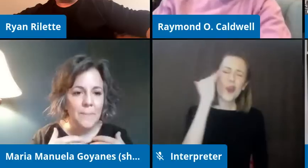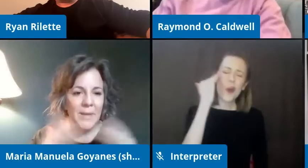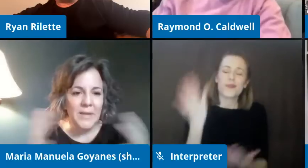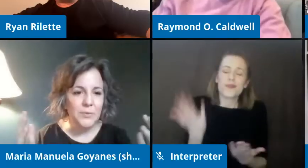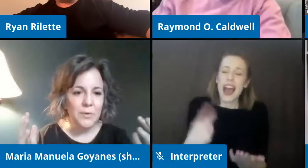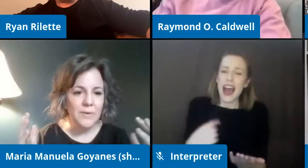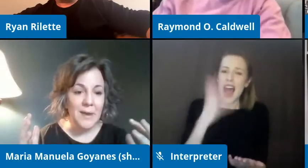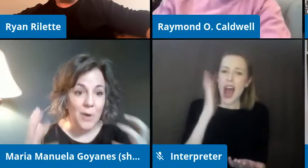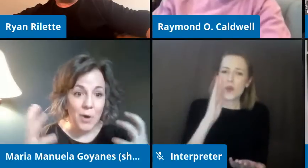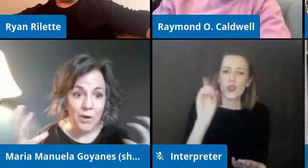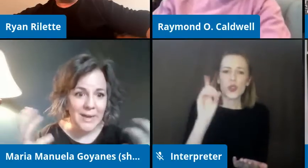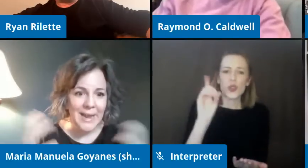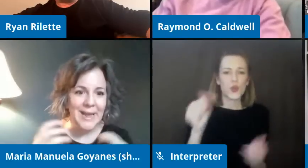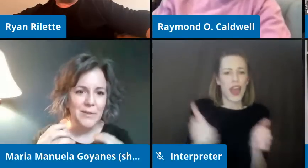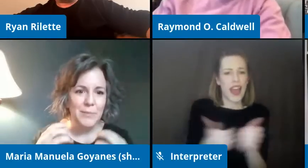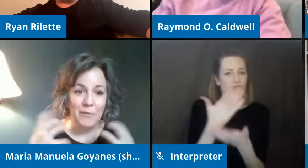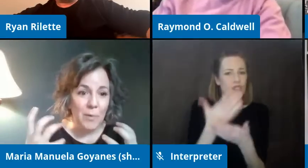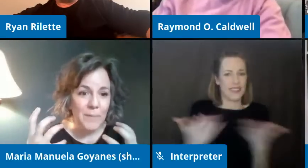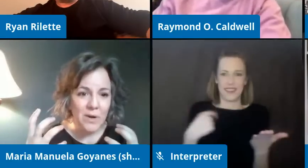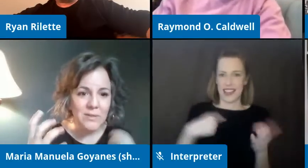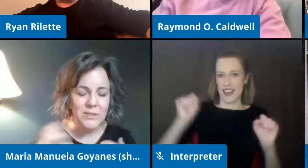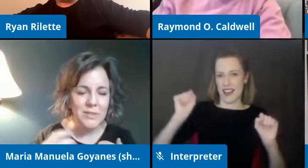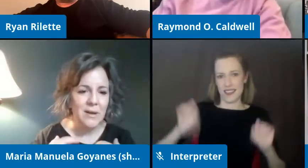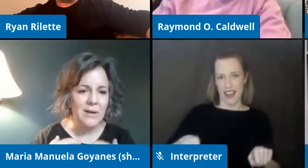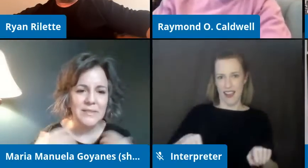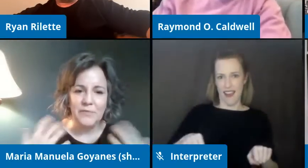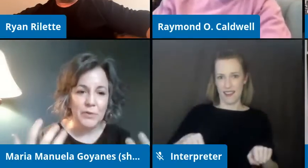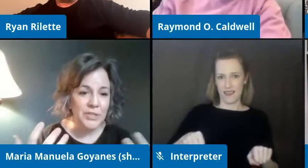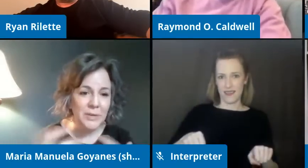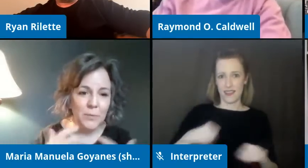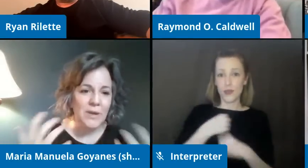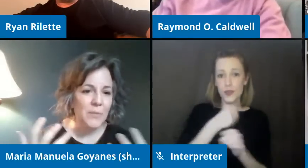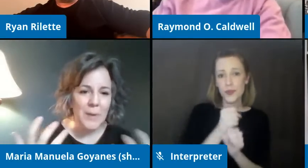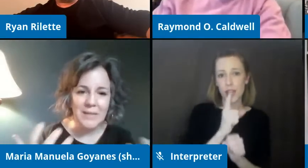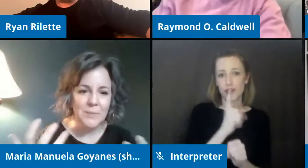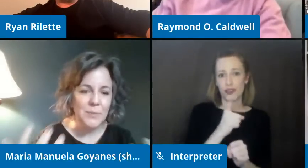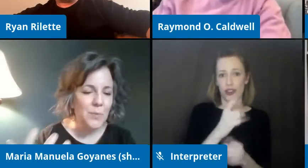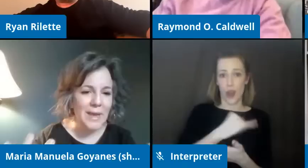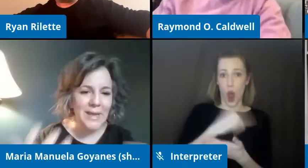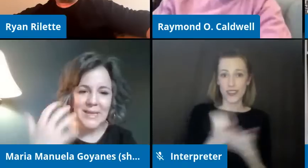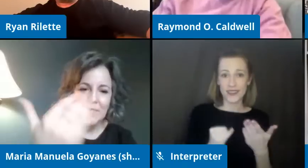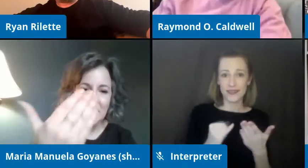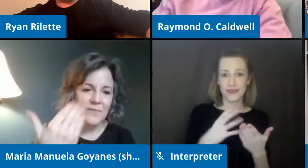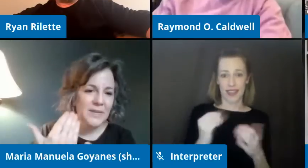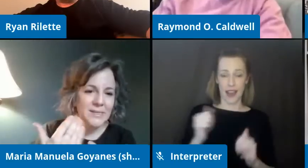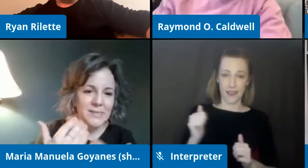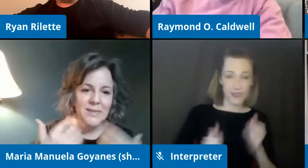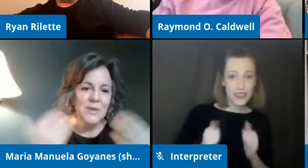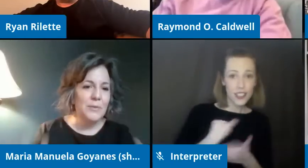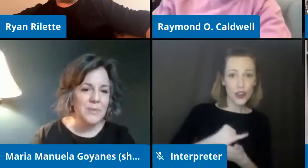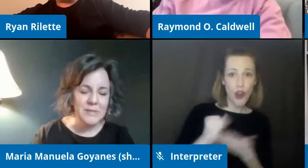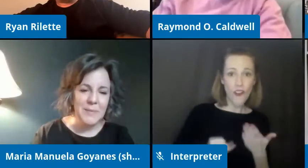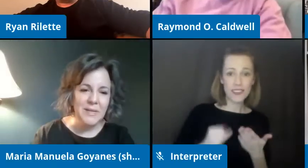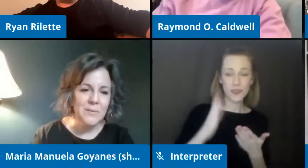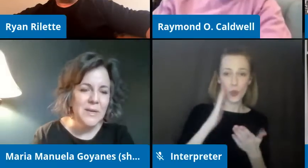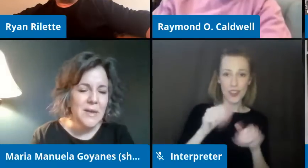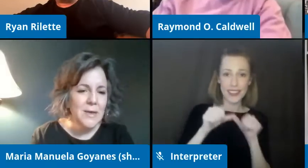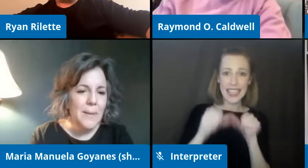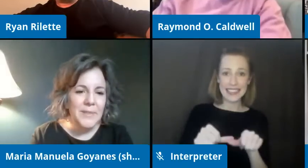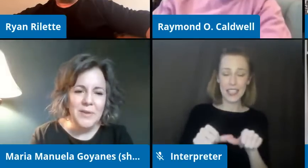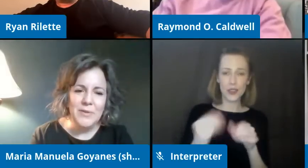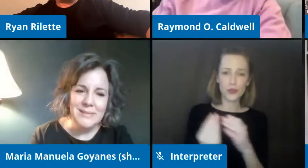to make sure that art and the performing arts is flourishing in whatever possible way, even if it is through this